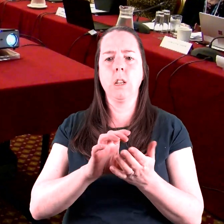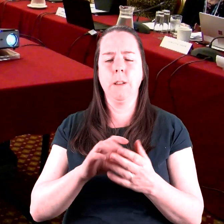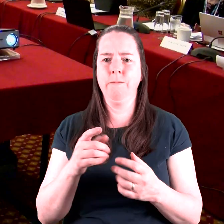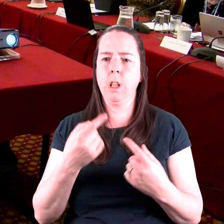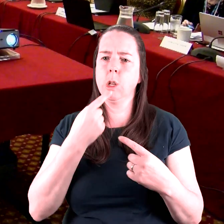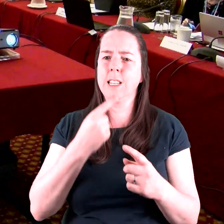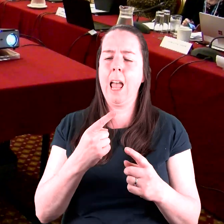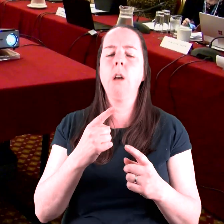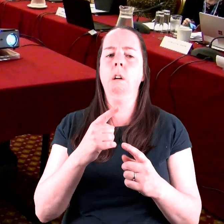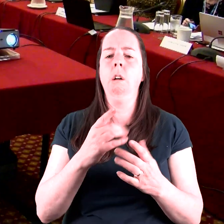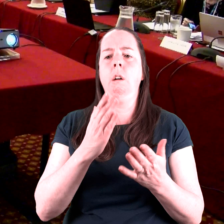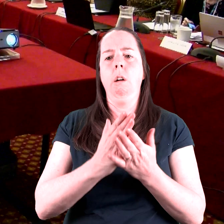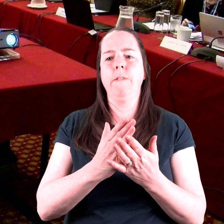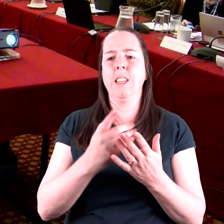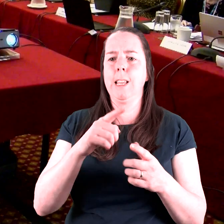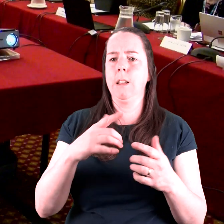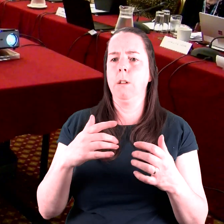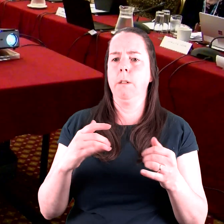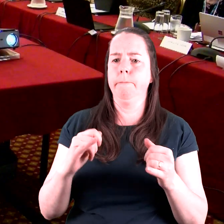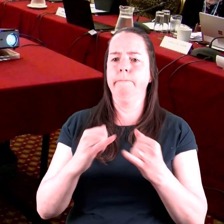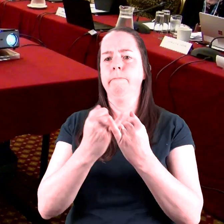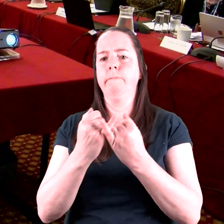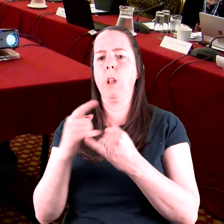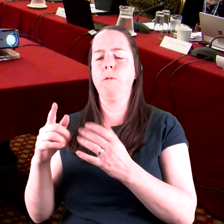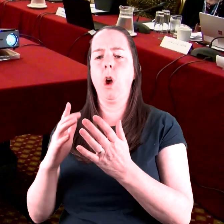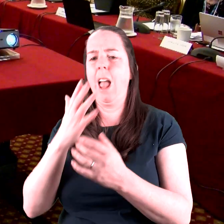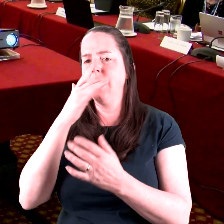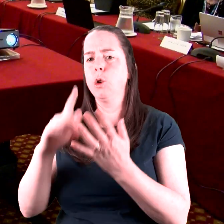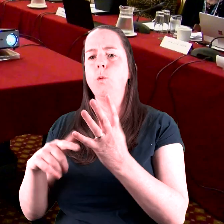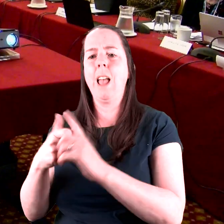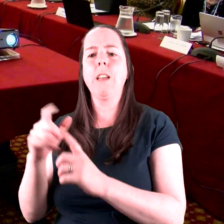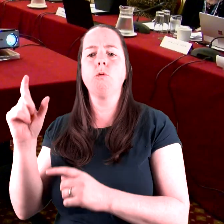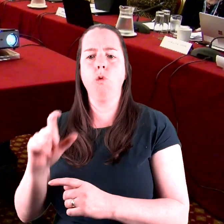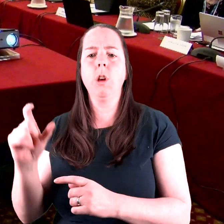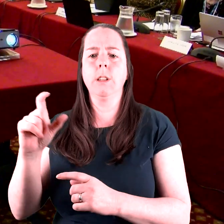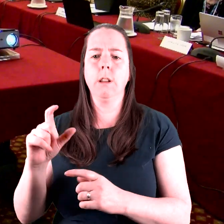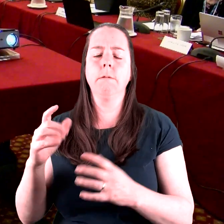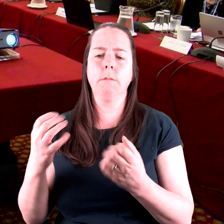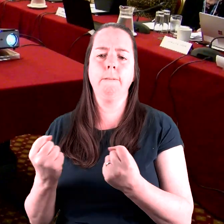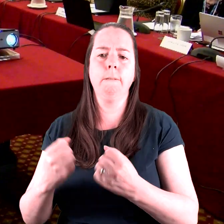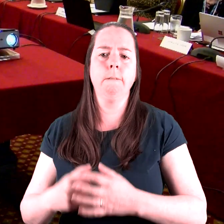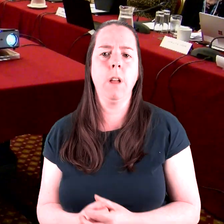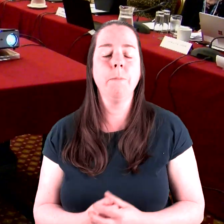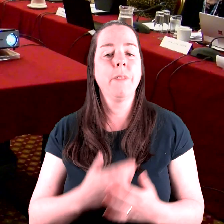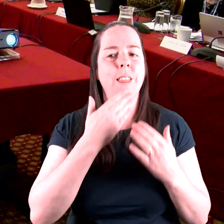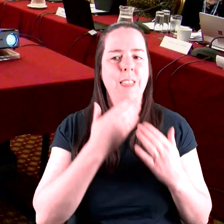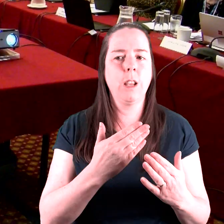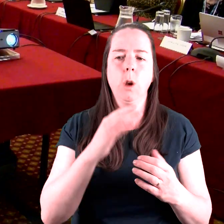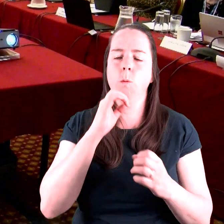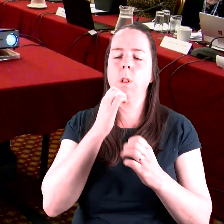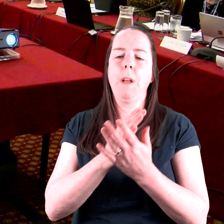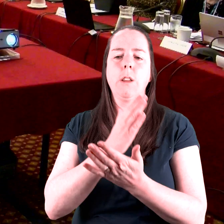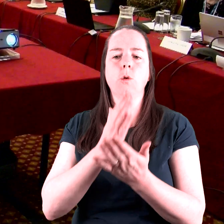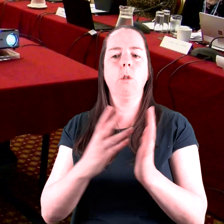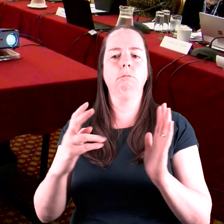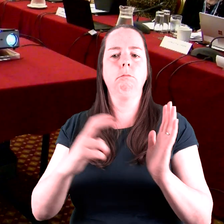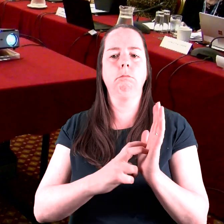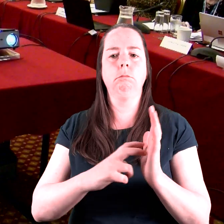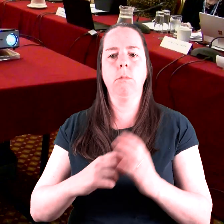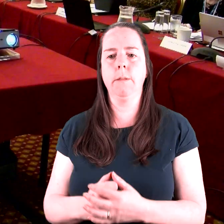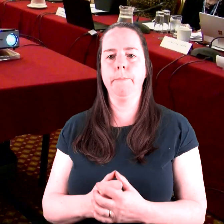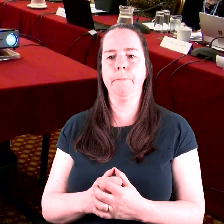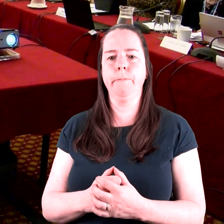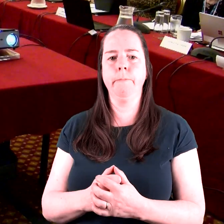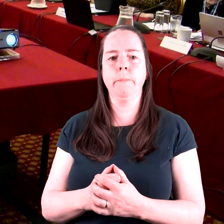Fund, I'll just say that obviously that has implications for Age UK in Croydon. So thank you very much. We will make sure that's